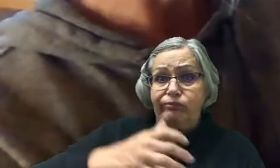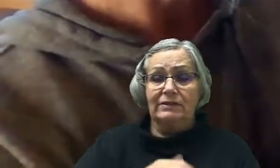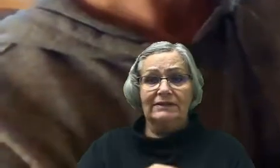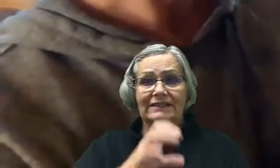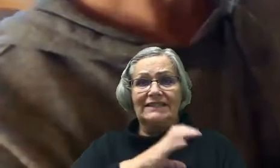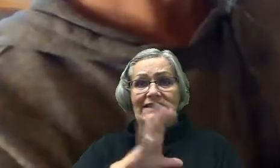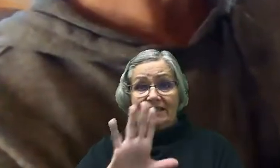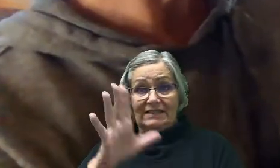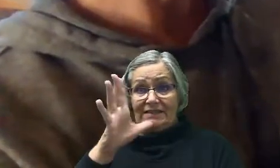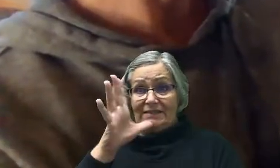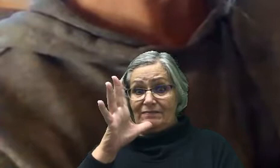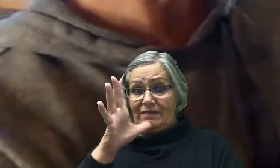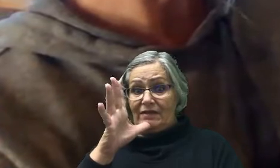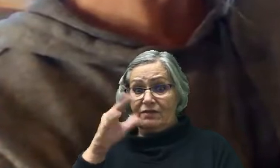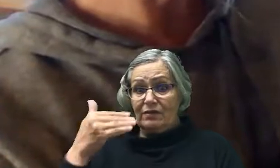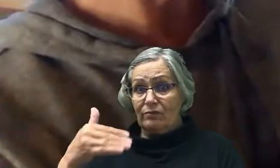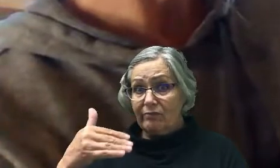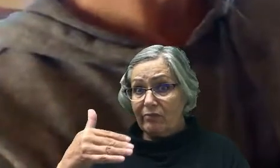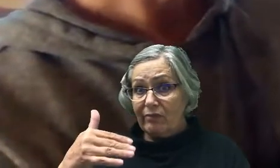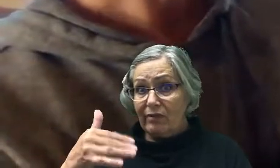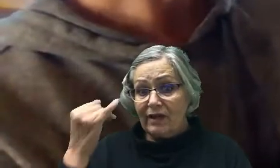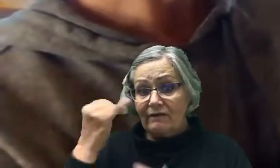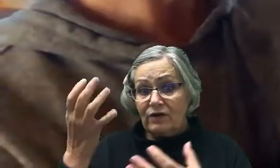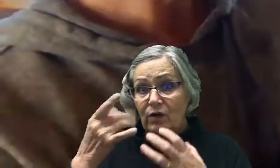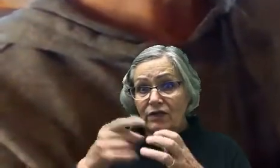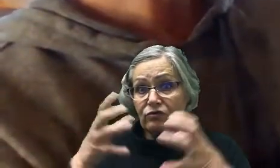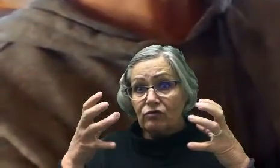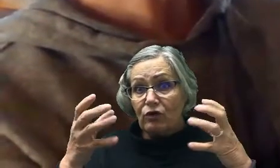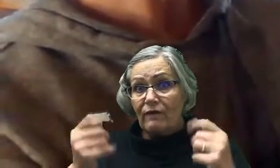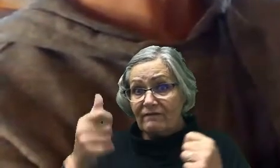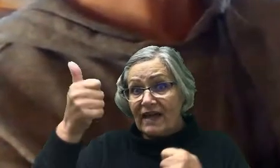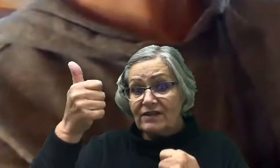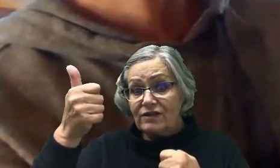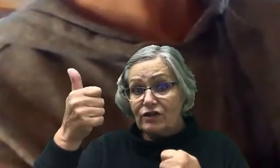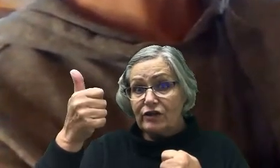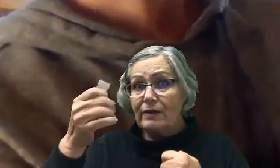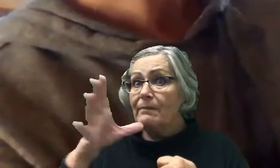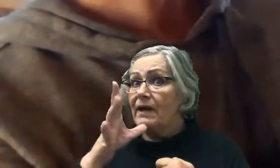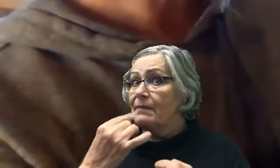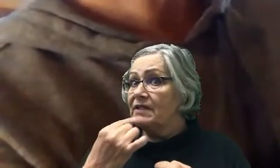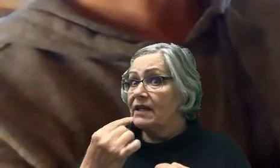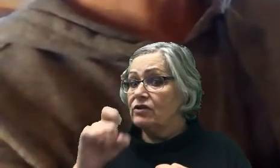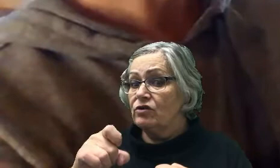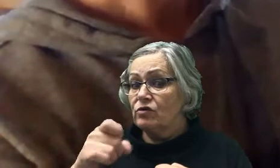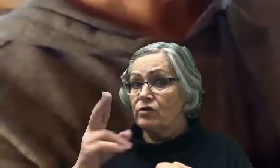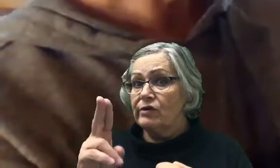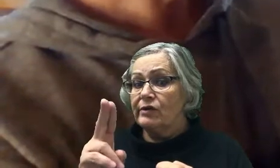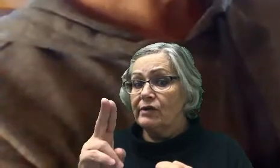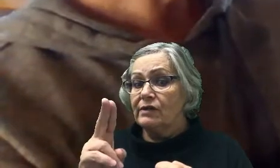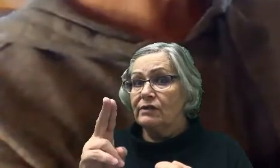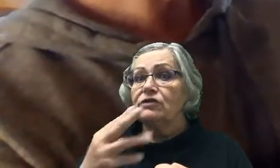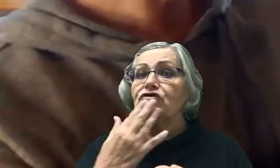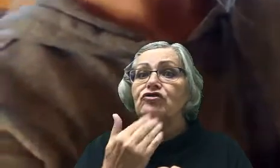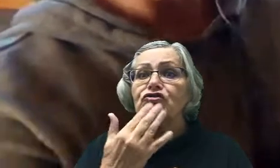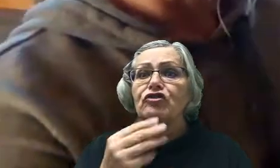said. Clayton's mother whispered in his ear, If you want the pumpkin to grow faster, she said, you should